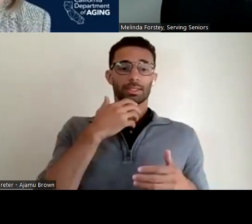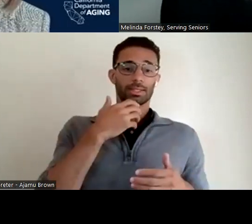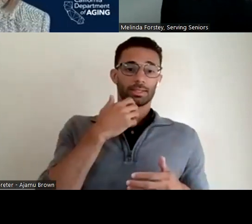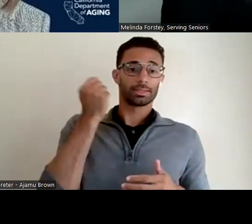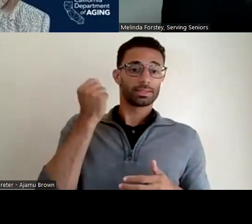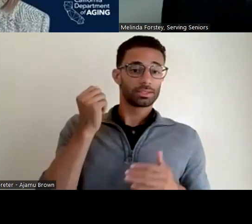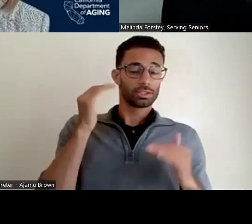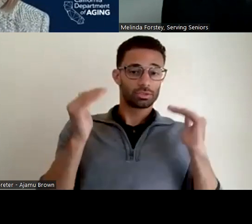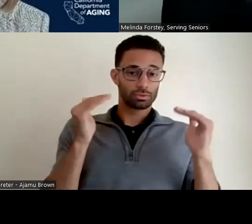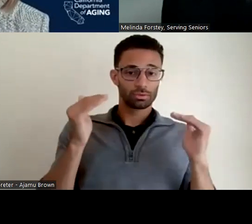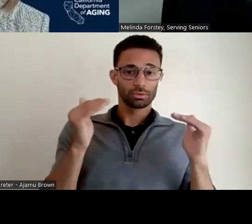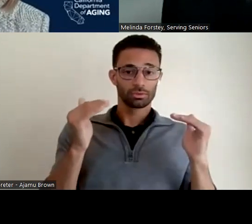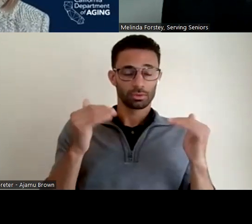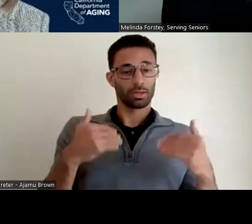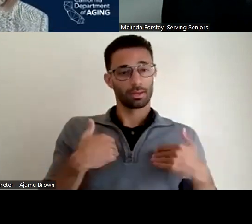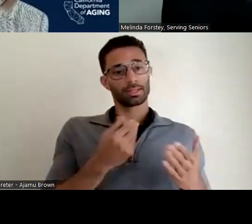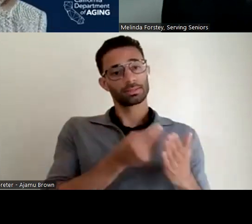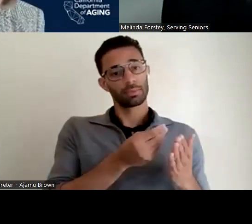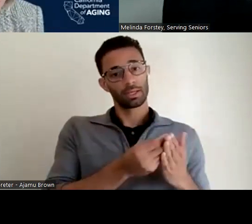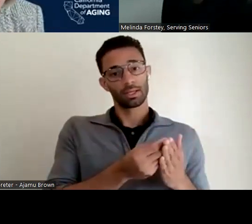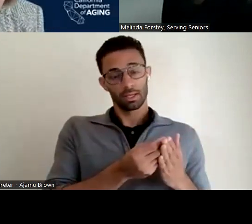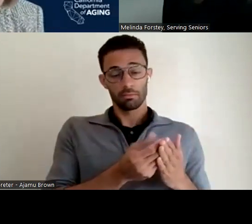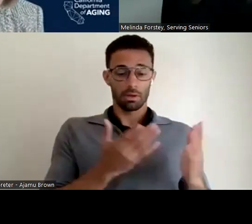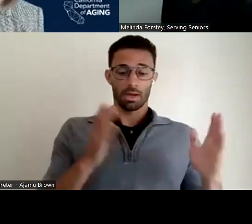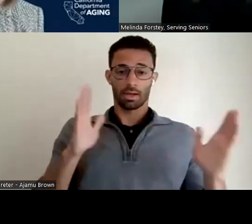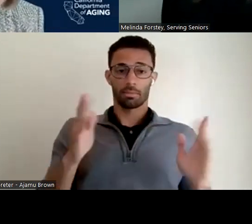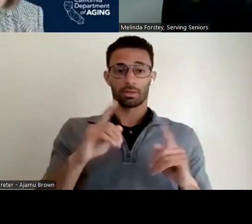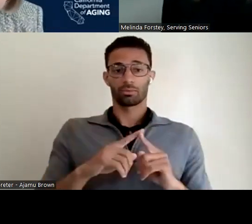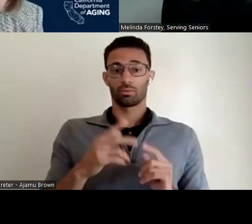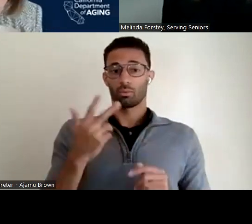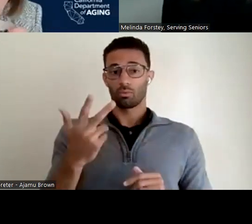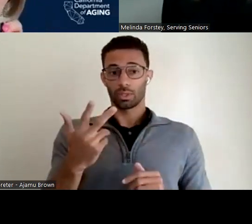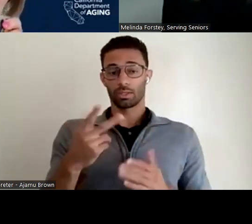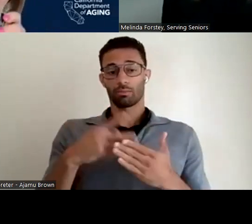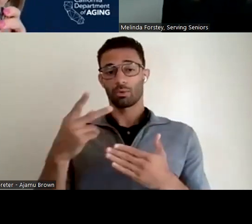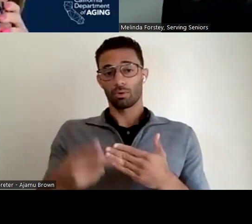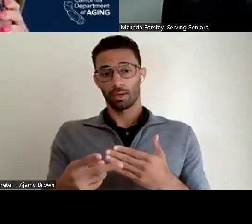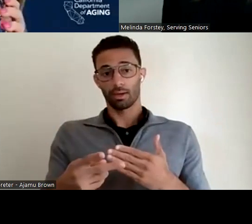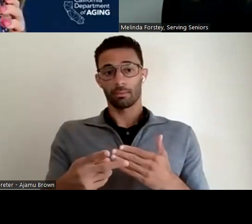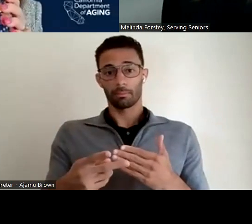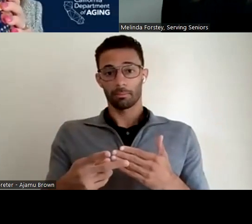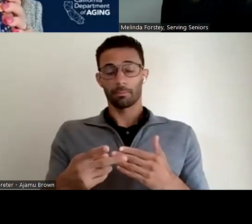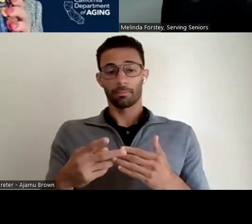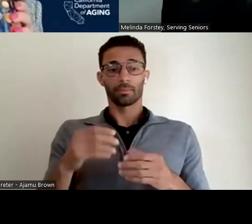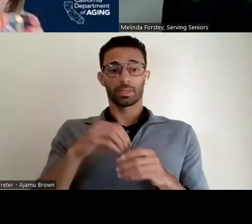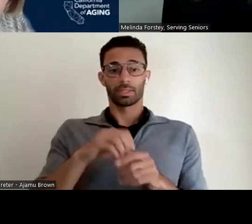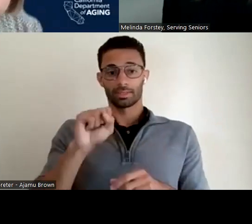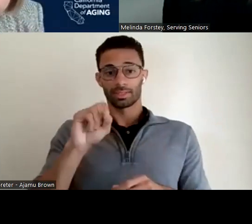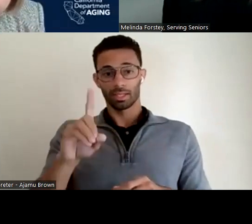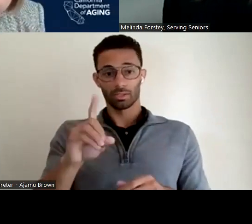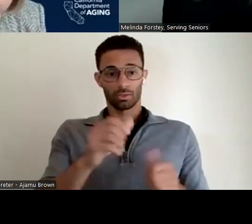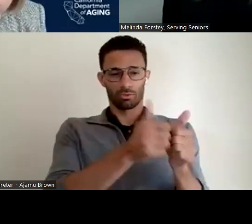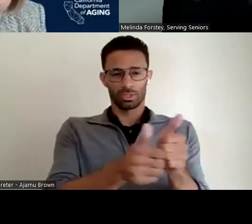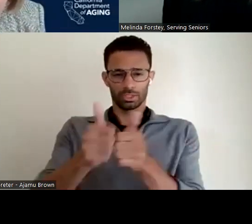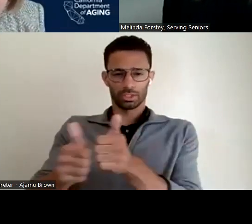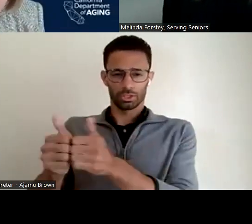can actually, it sounds like, compare the 3 different programs that are operating in San Diego, each with their own flavor. That'll be terrific, because it'll